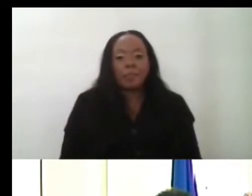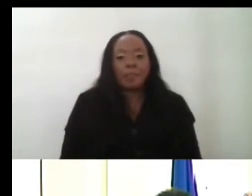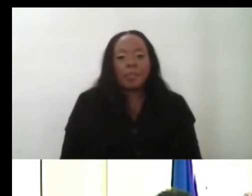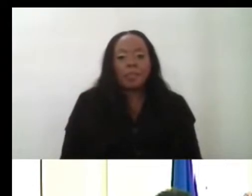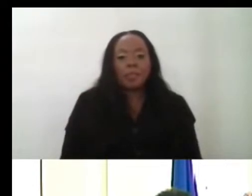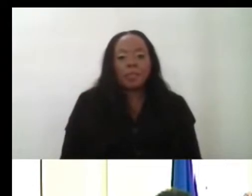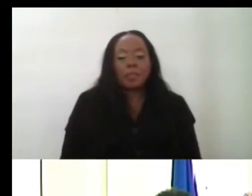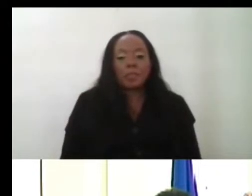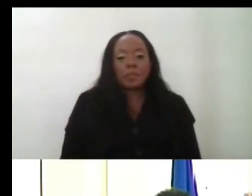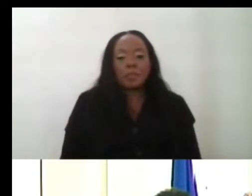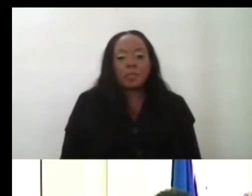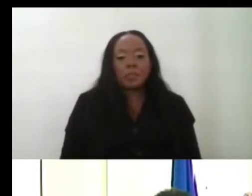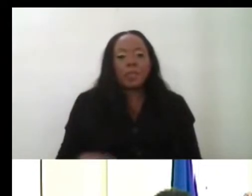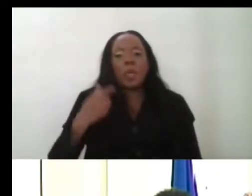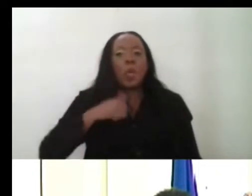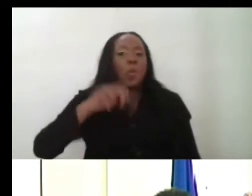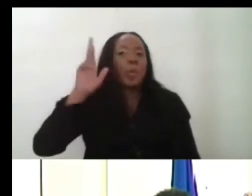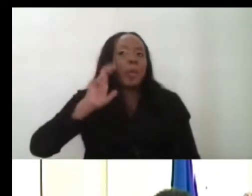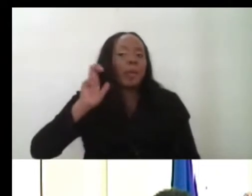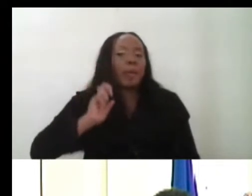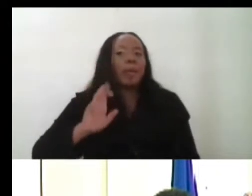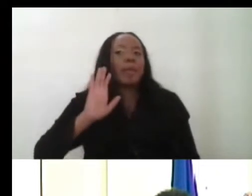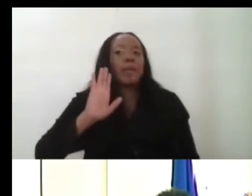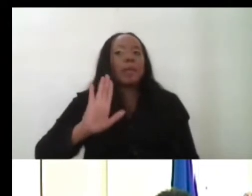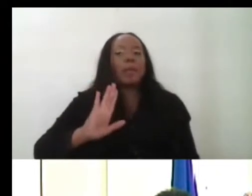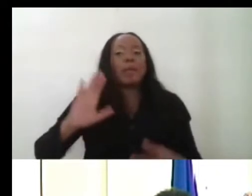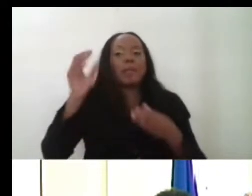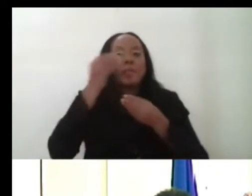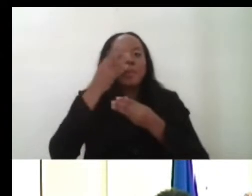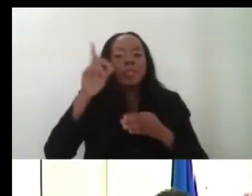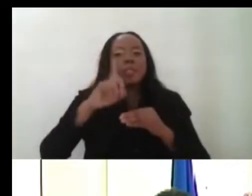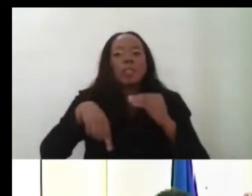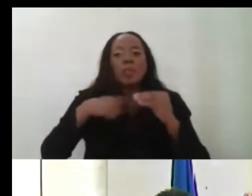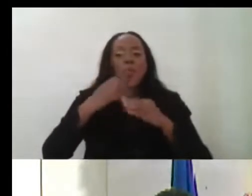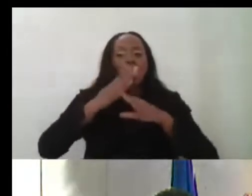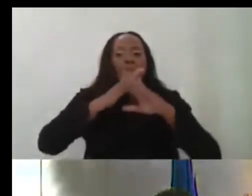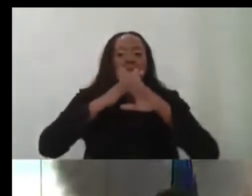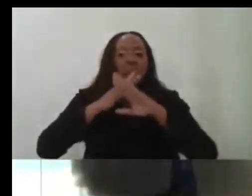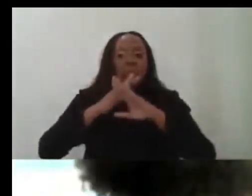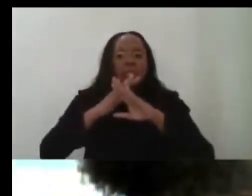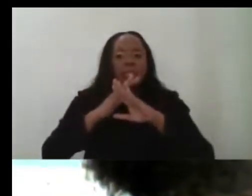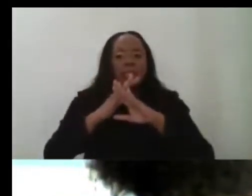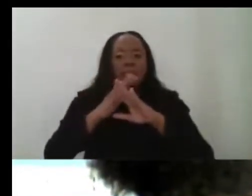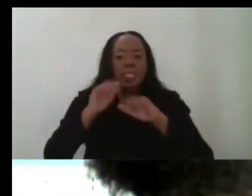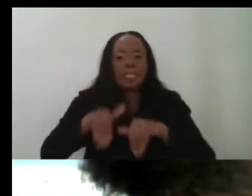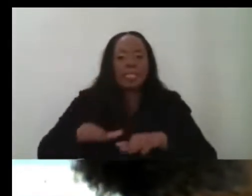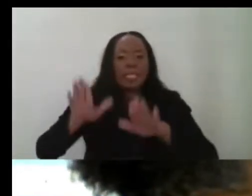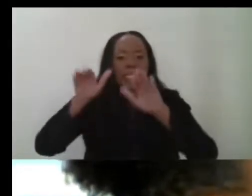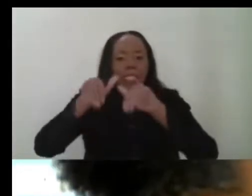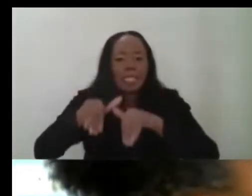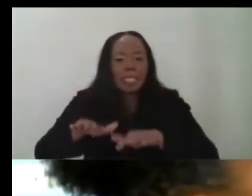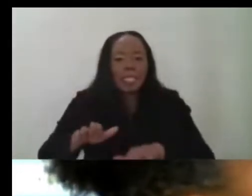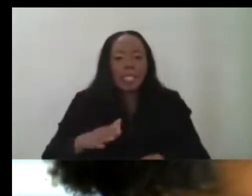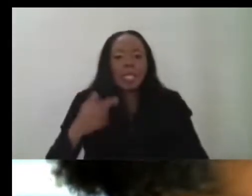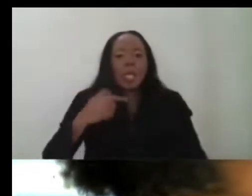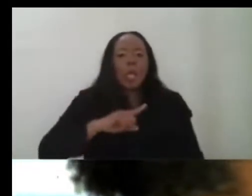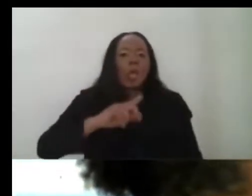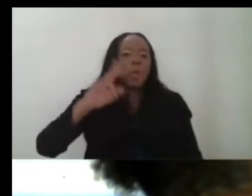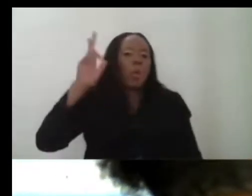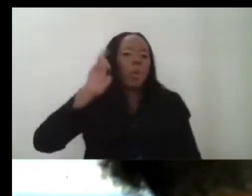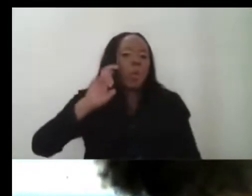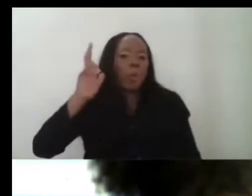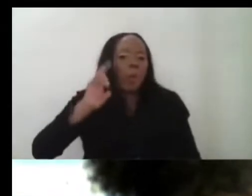shore up the coastline, shore up certain parts of the country. We've gotten all the advice to secure our